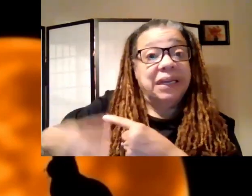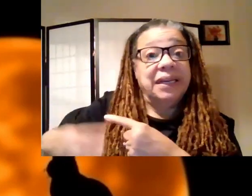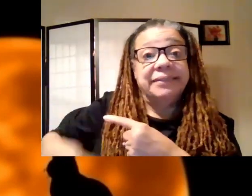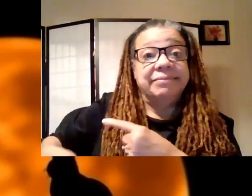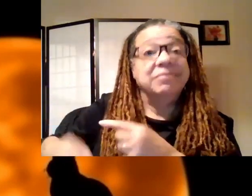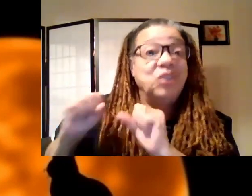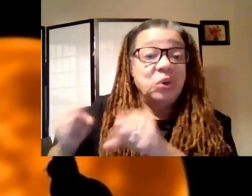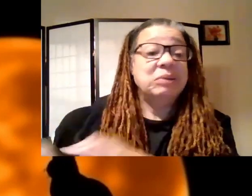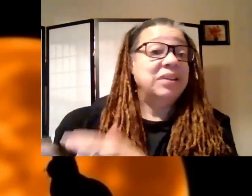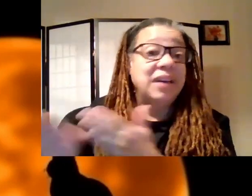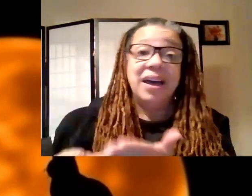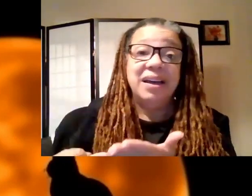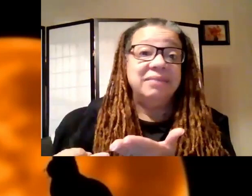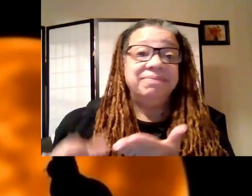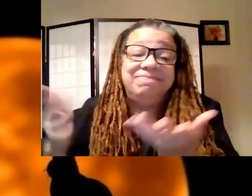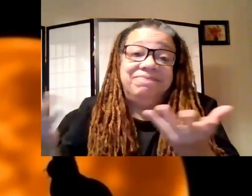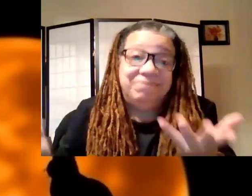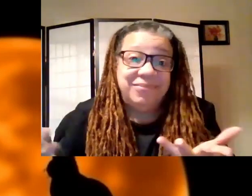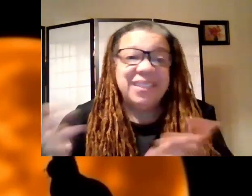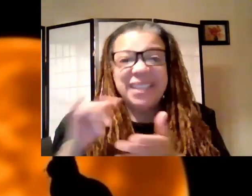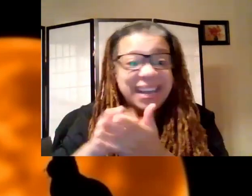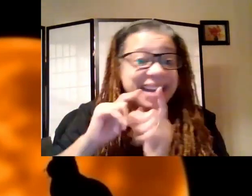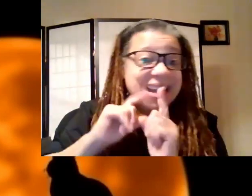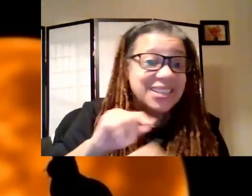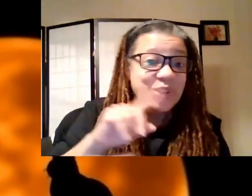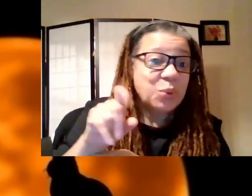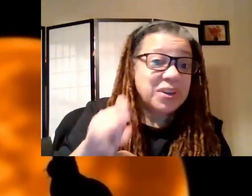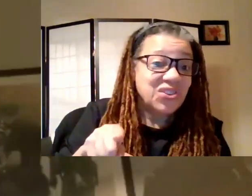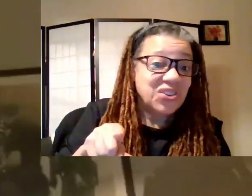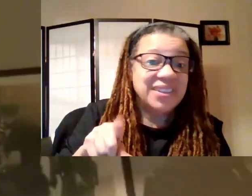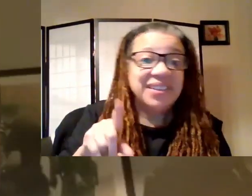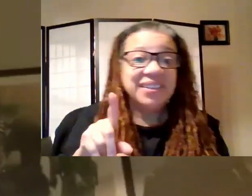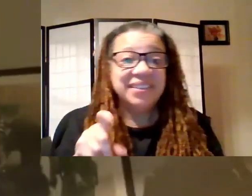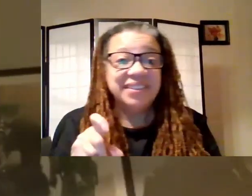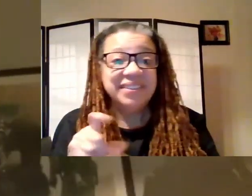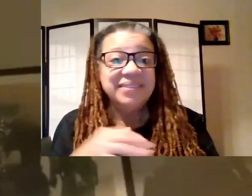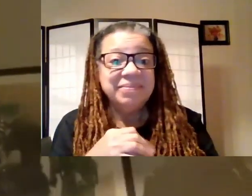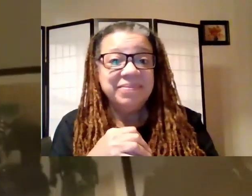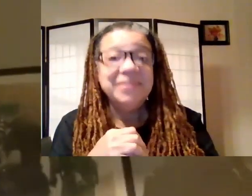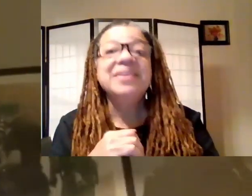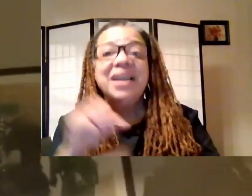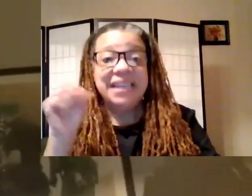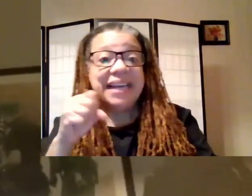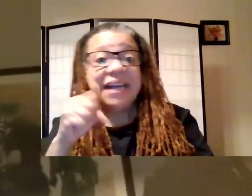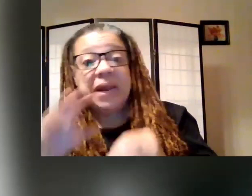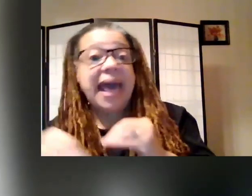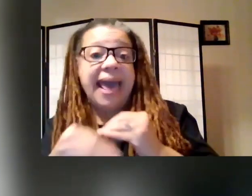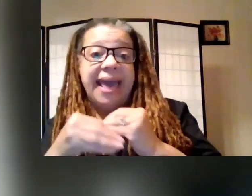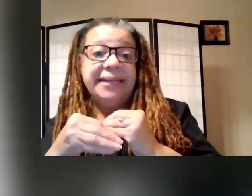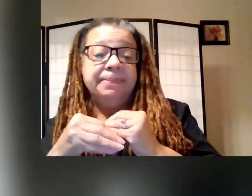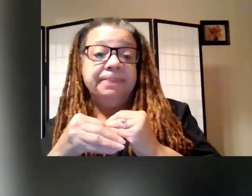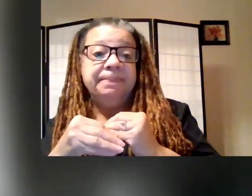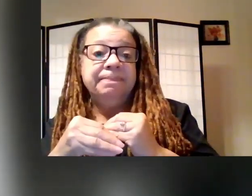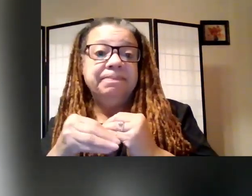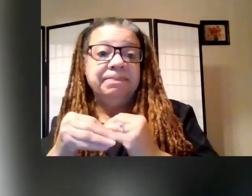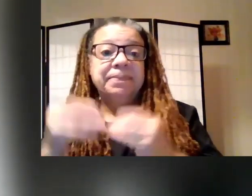It's just, I don't know. Did that answer the question? Yeah. And David, do you want to add? Yeah. I mean, when we